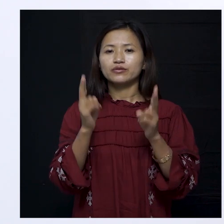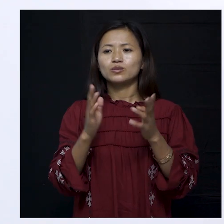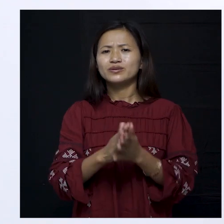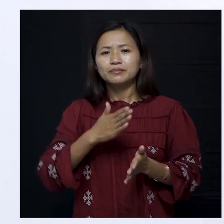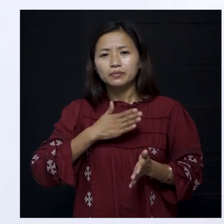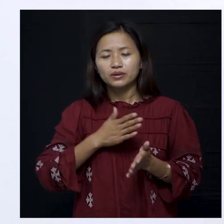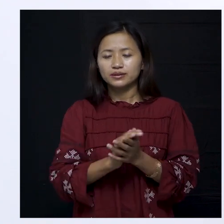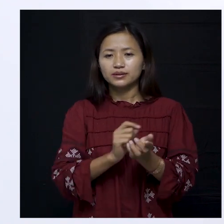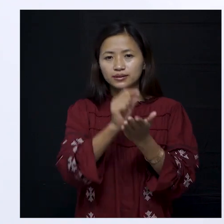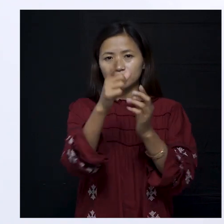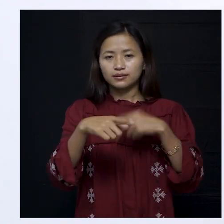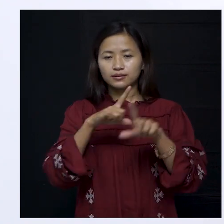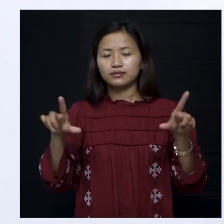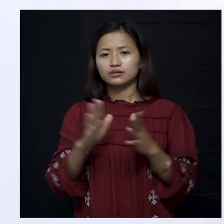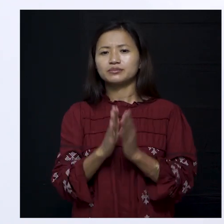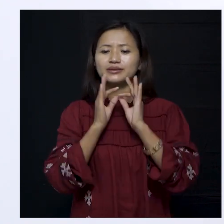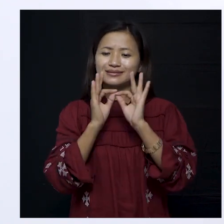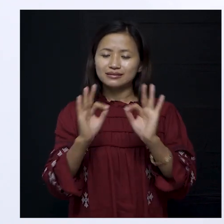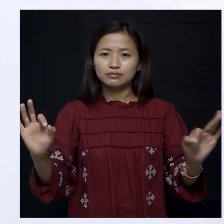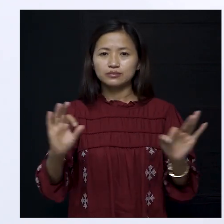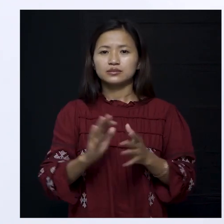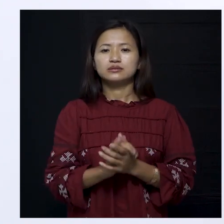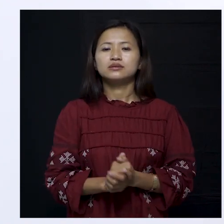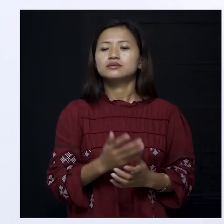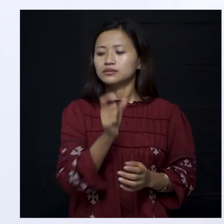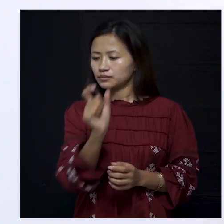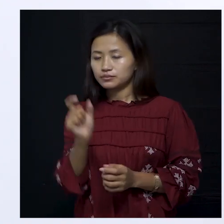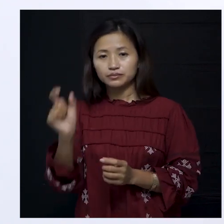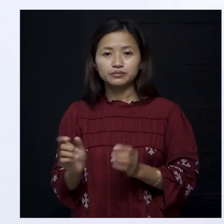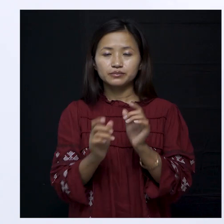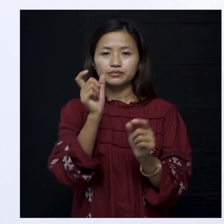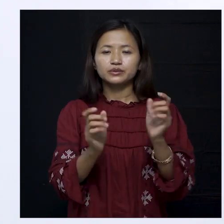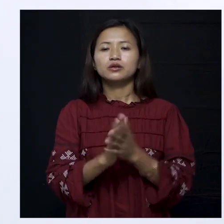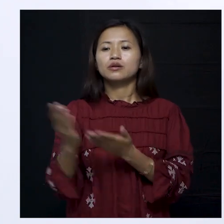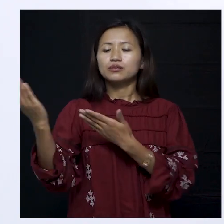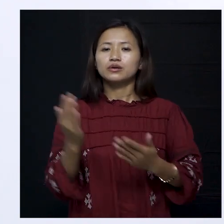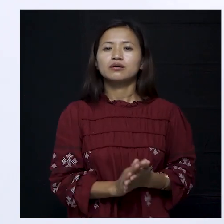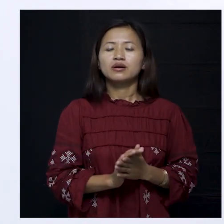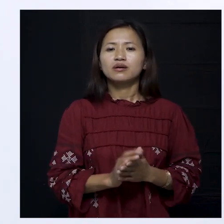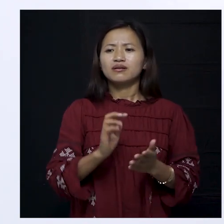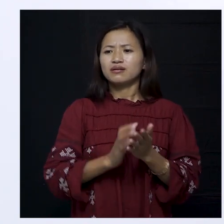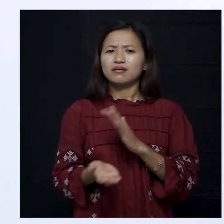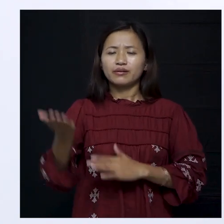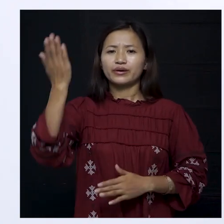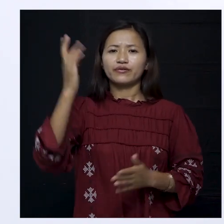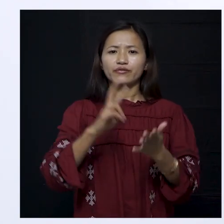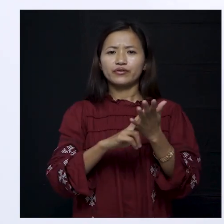language, but make it simple. There are people who likes to bring high vocabularies